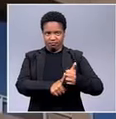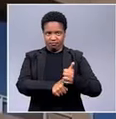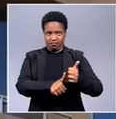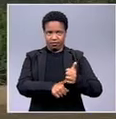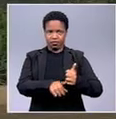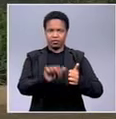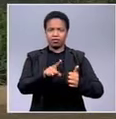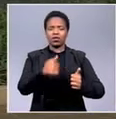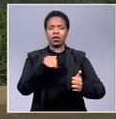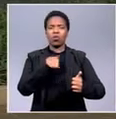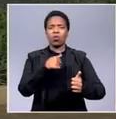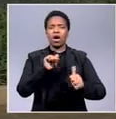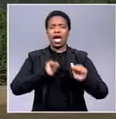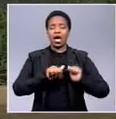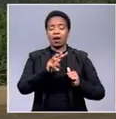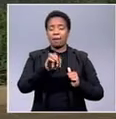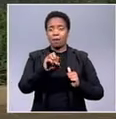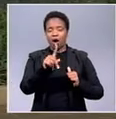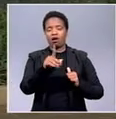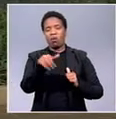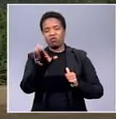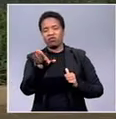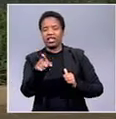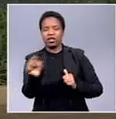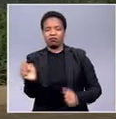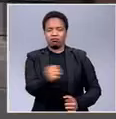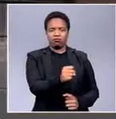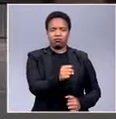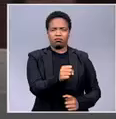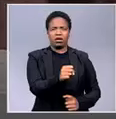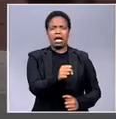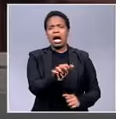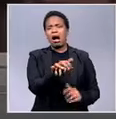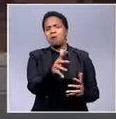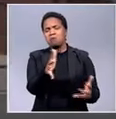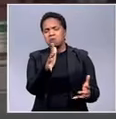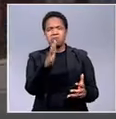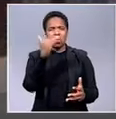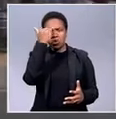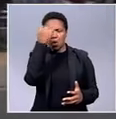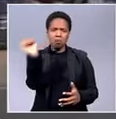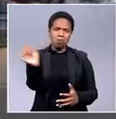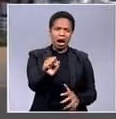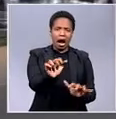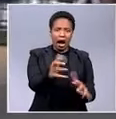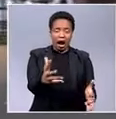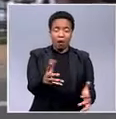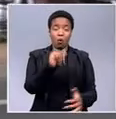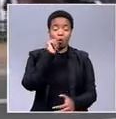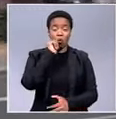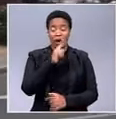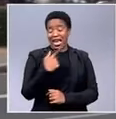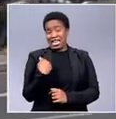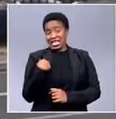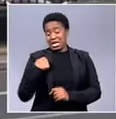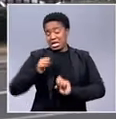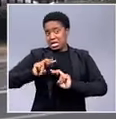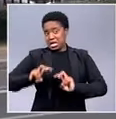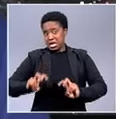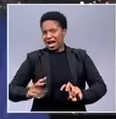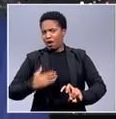replaces acting commissioner Mark Kingon. The appointment was guided by the recommendations from the Nugent Commission into tax administration